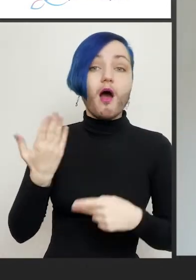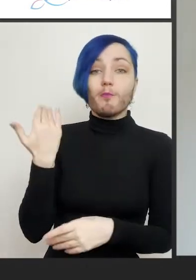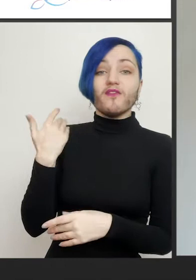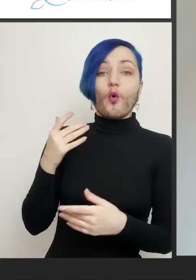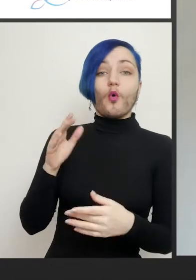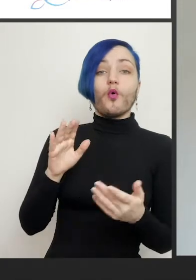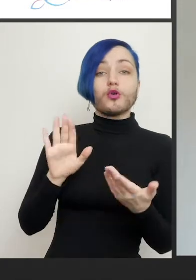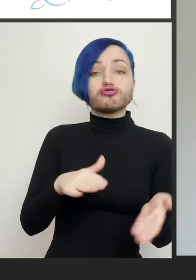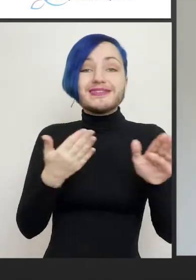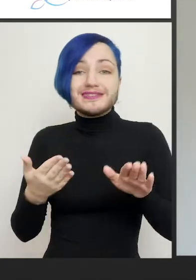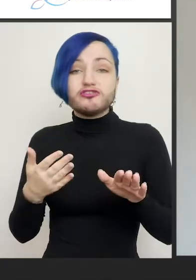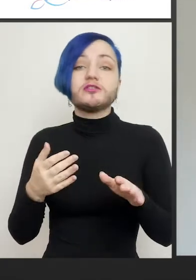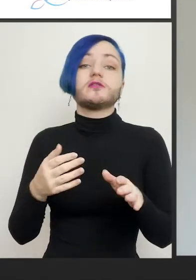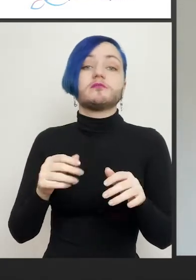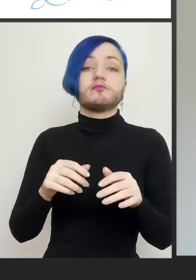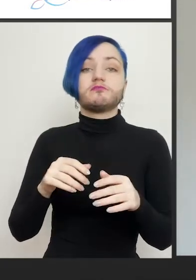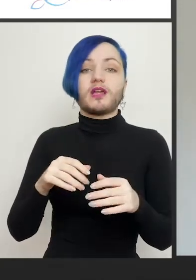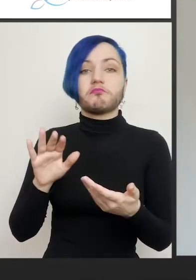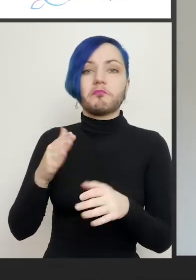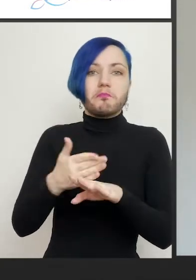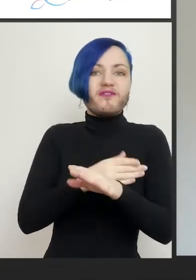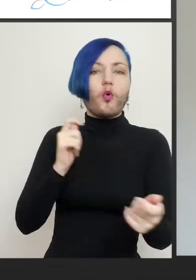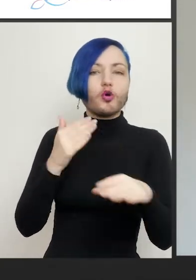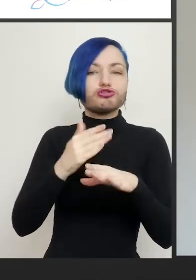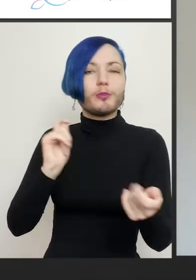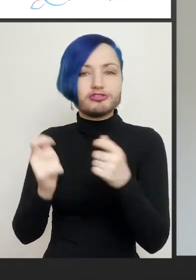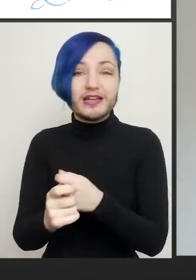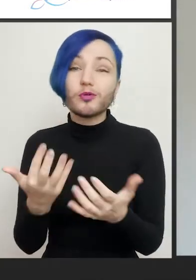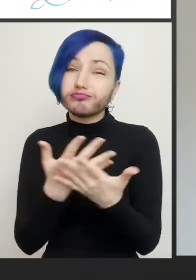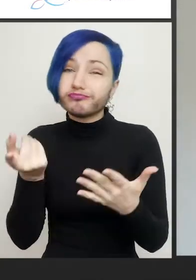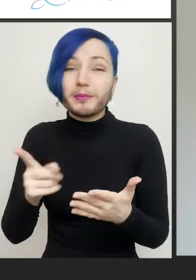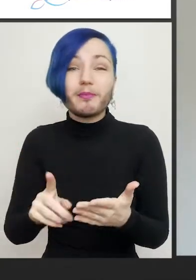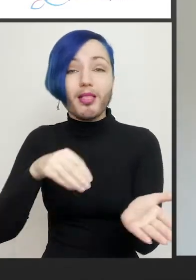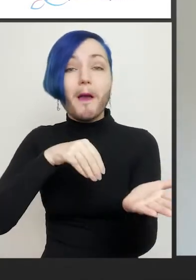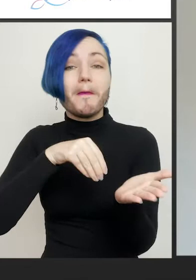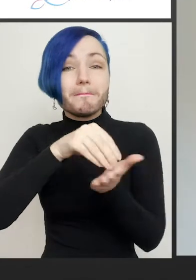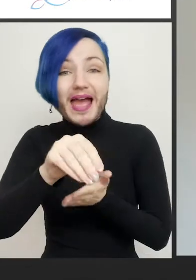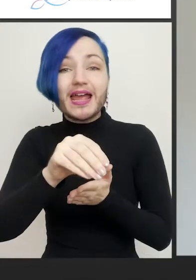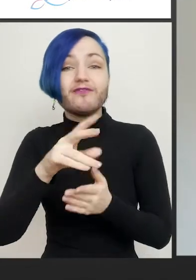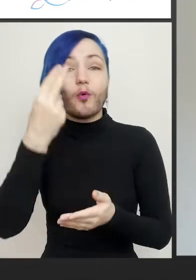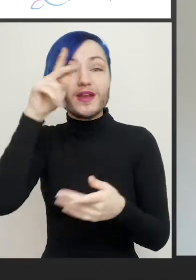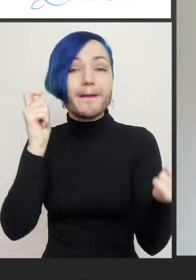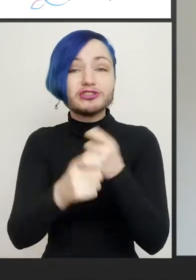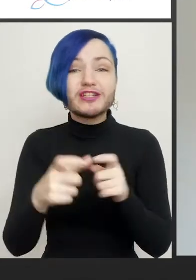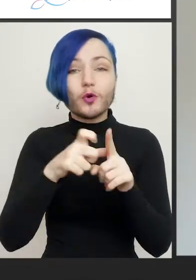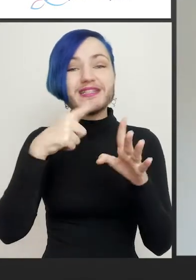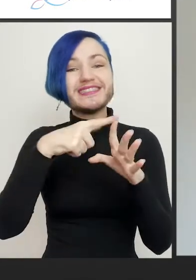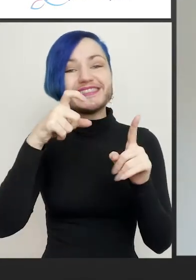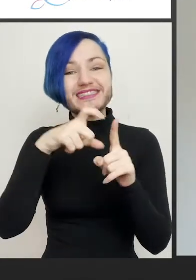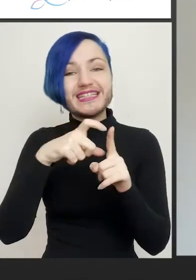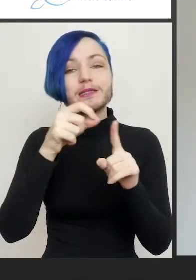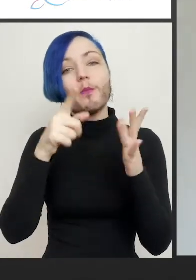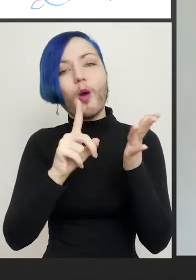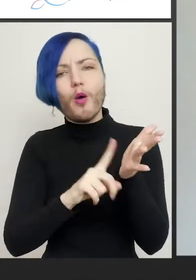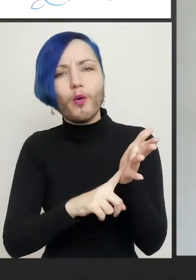sector. You know, lots of people pay a lot of money to register a deed poll. When you don't, you really just need 2 witnesses. It's completely